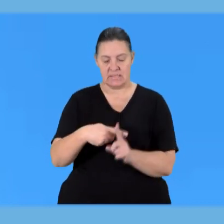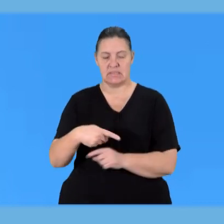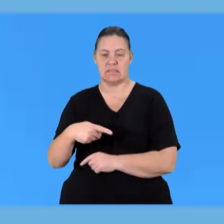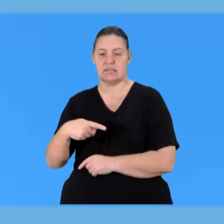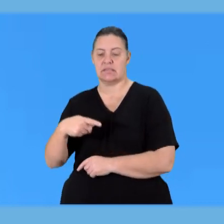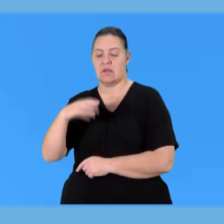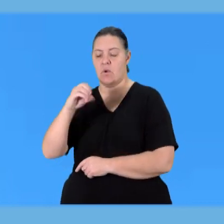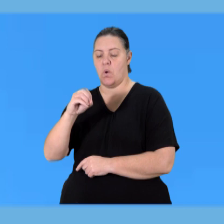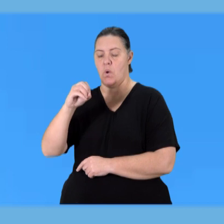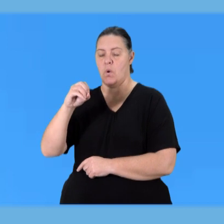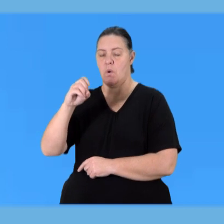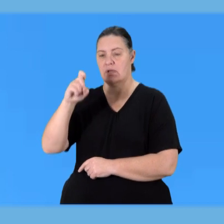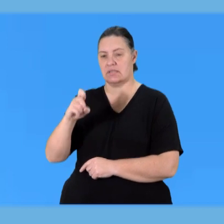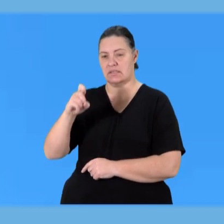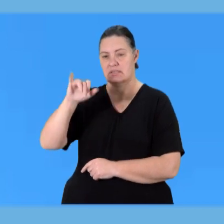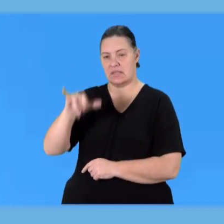Plus oxygen.